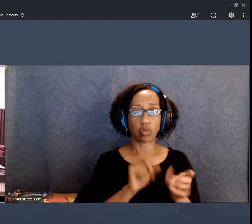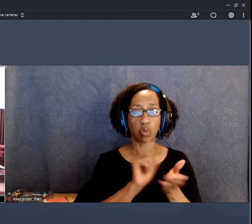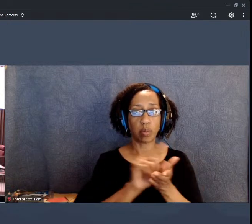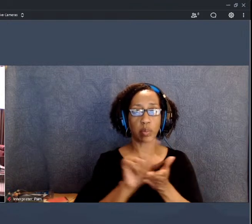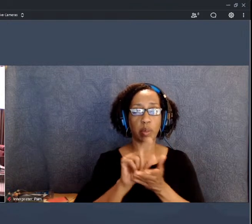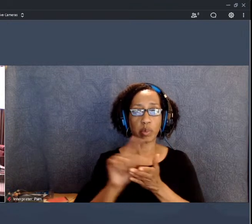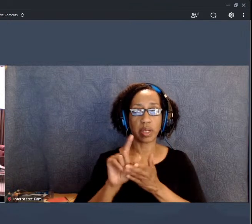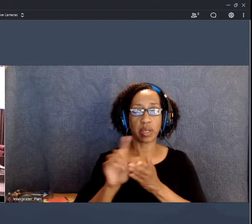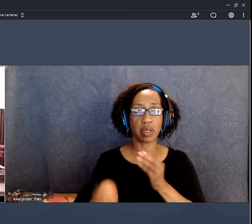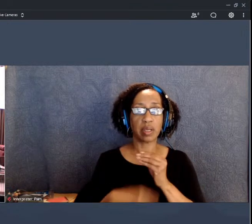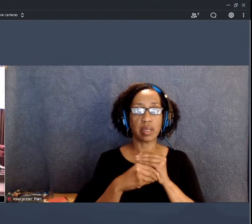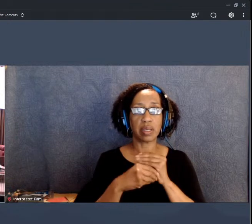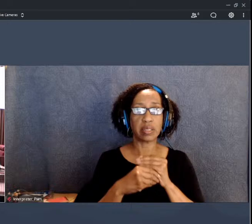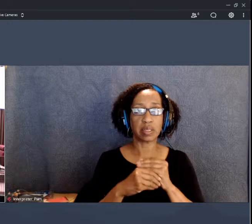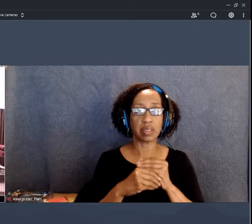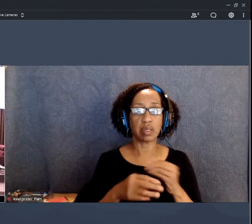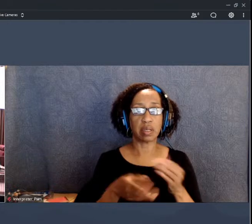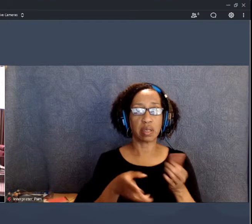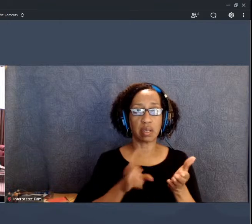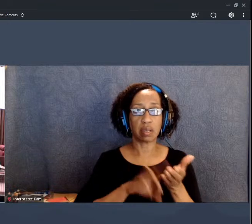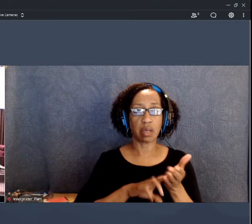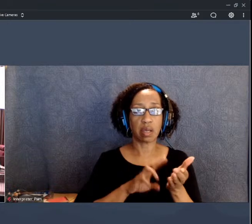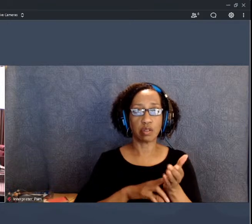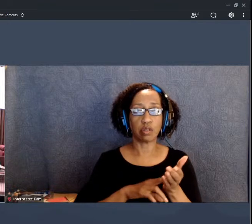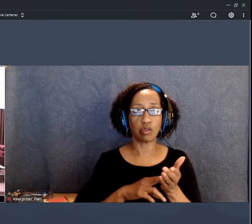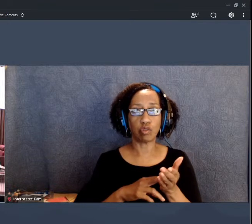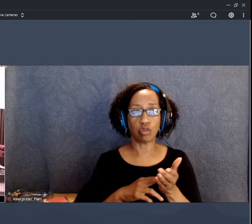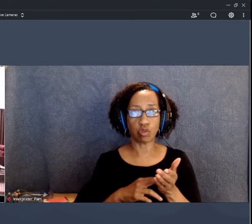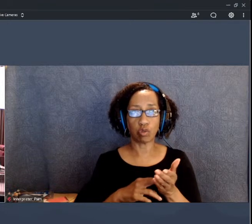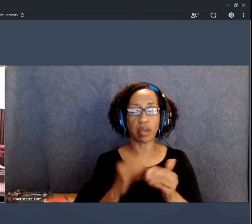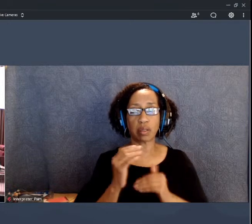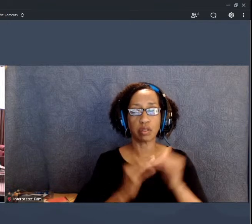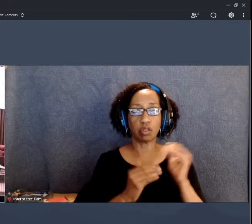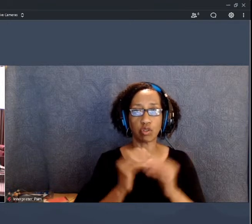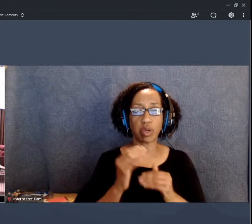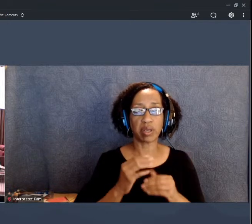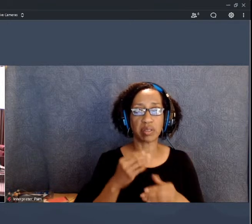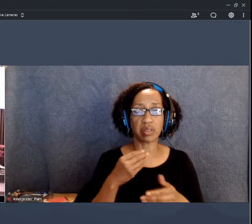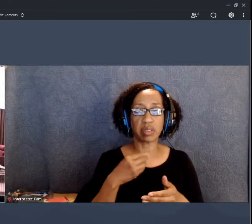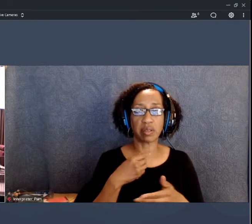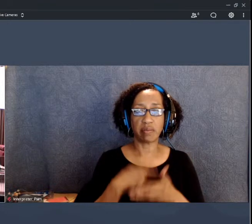additional contract construction funds in the amount of